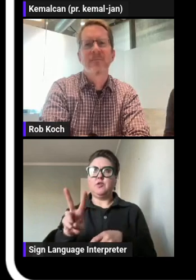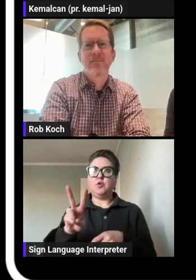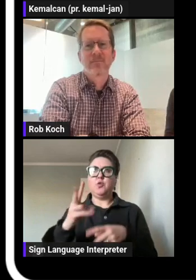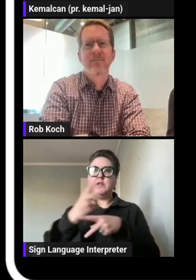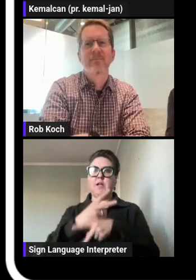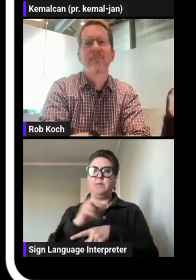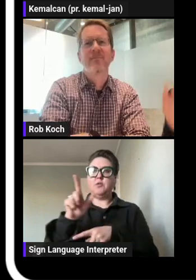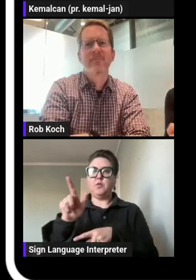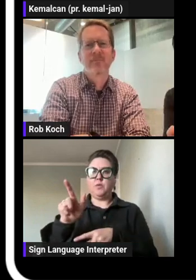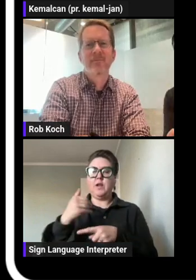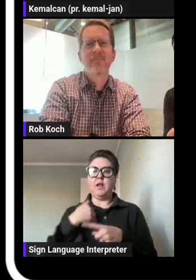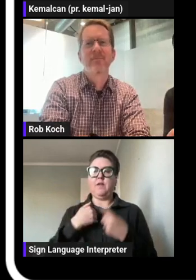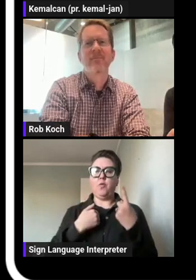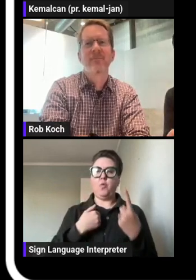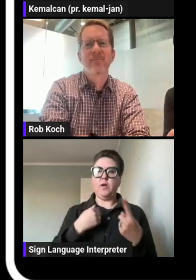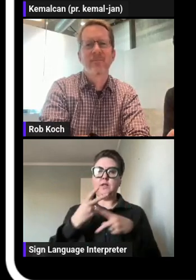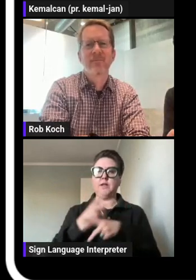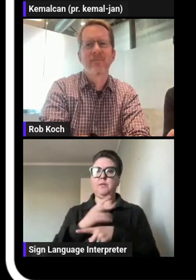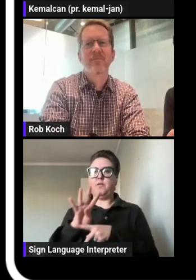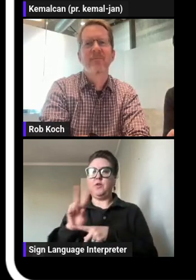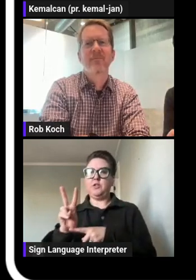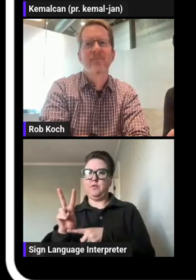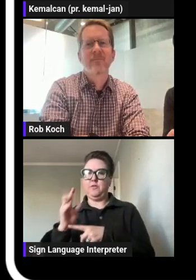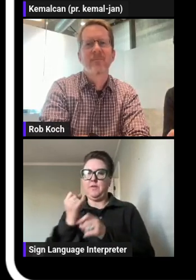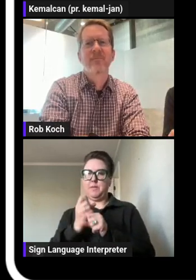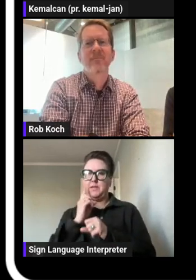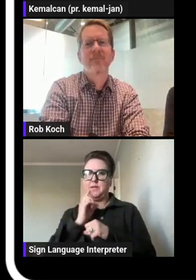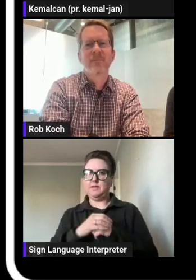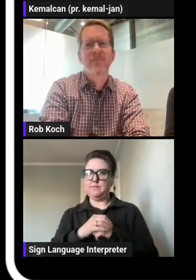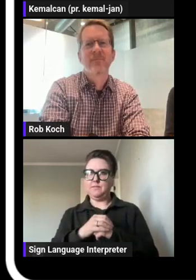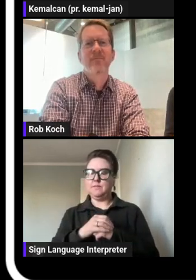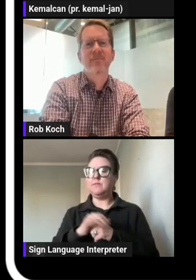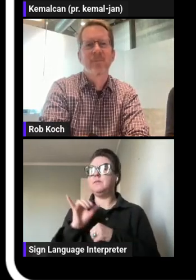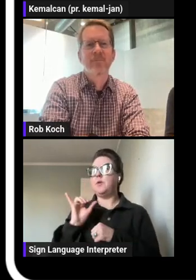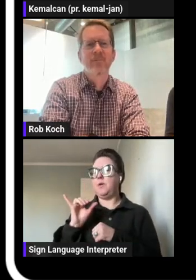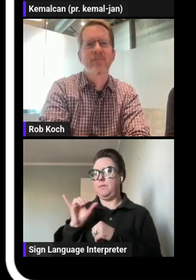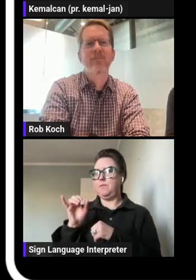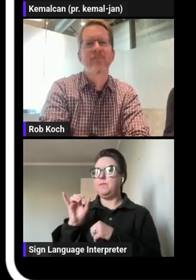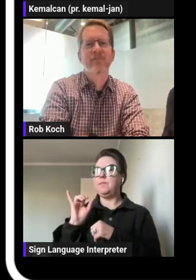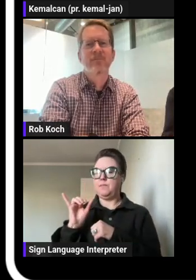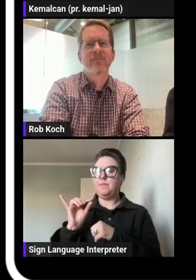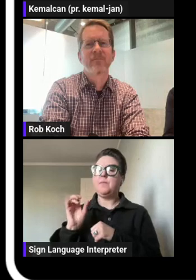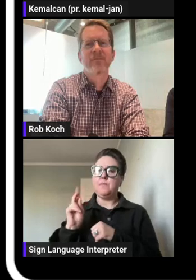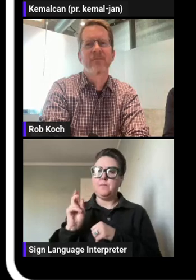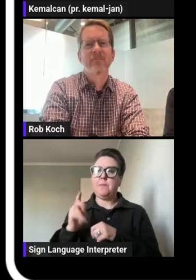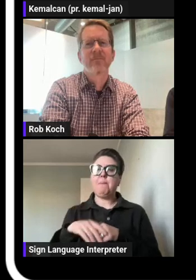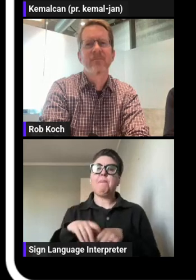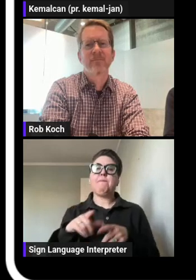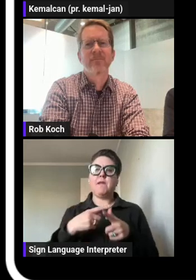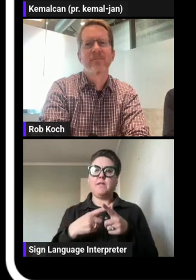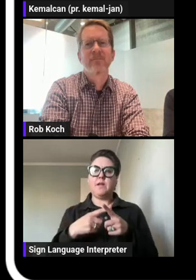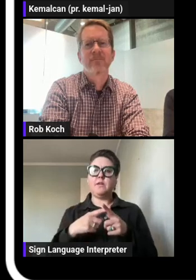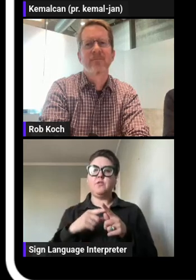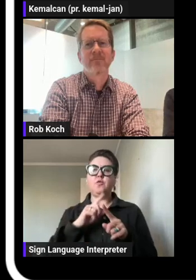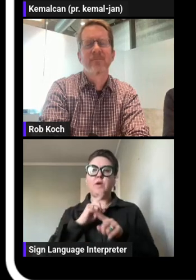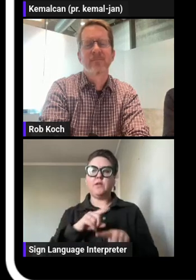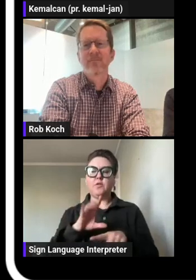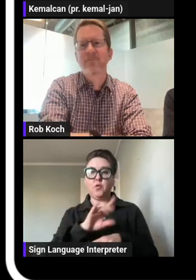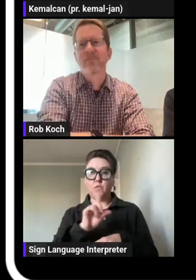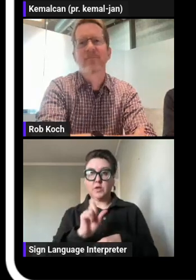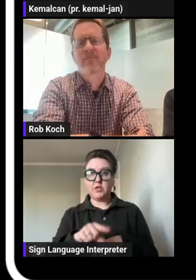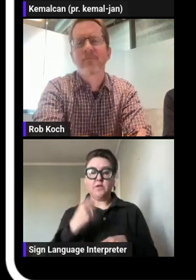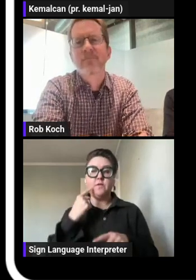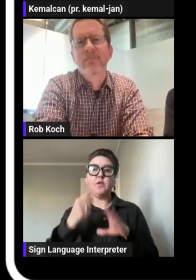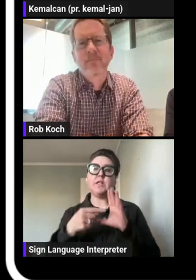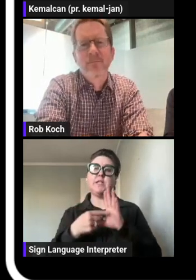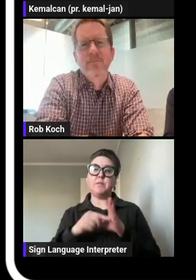have 1 times 42. I see. And back to your question, for the demo